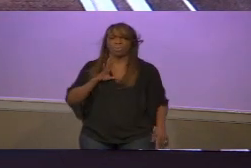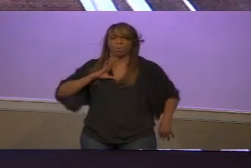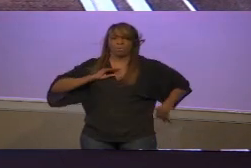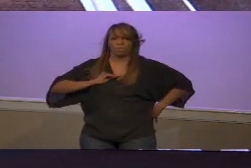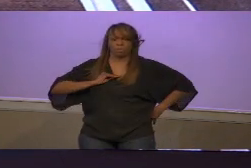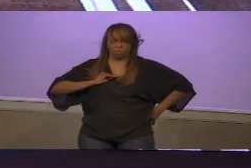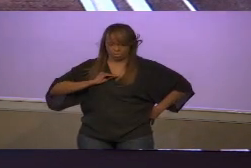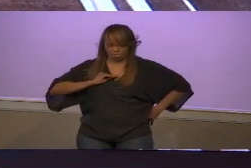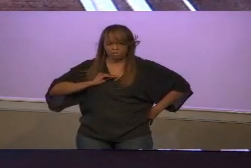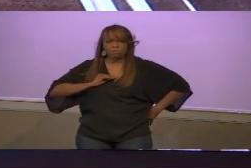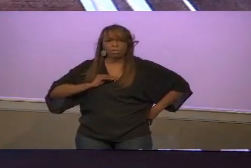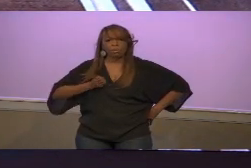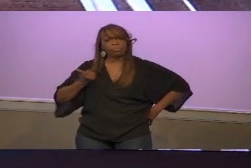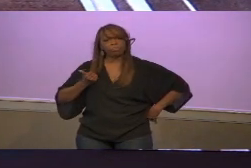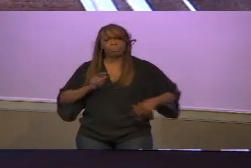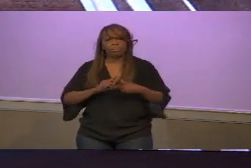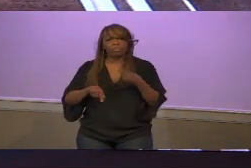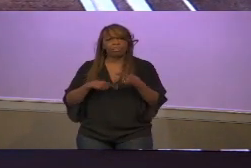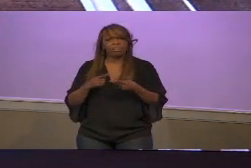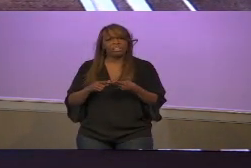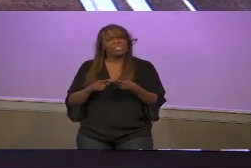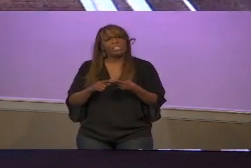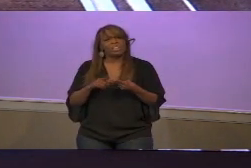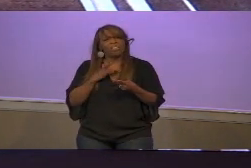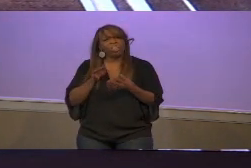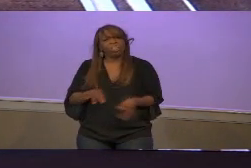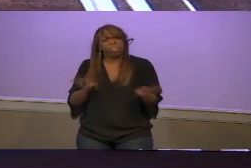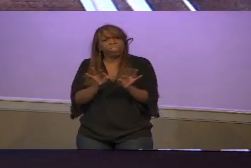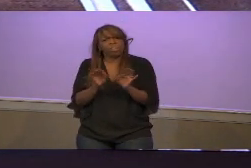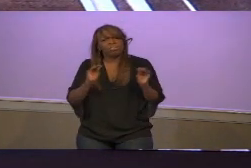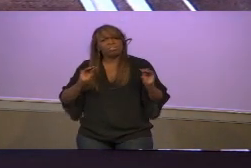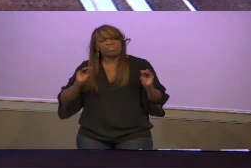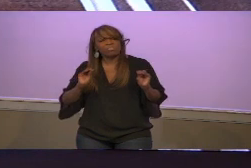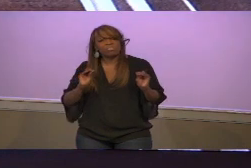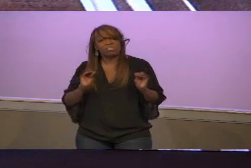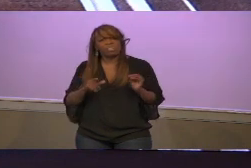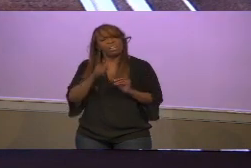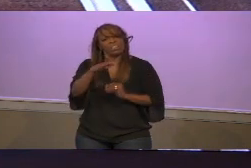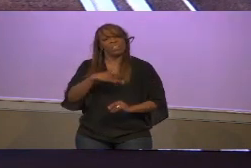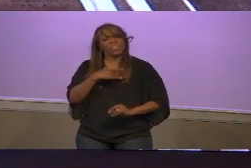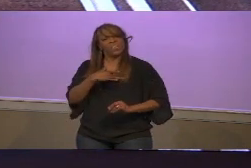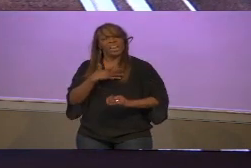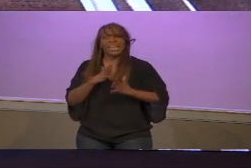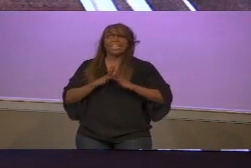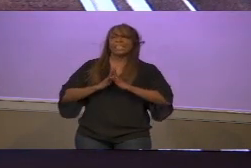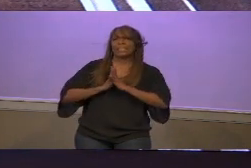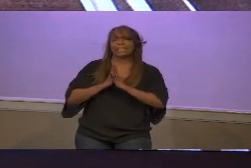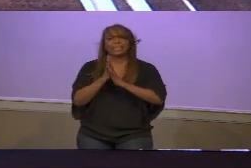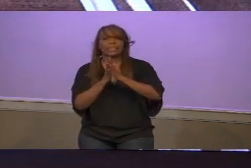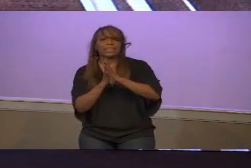self-esteem and insignificance and a sense of